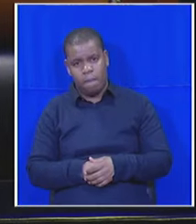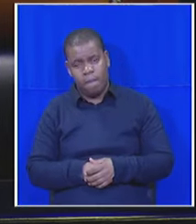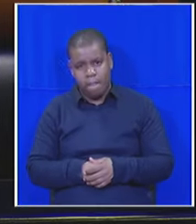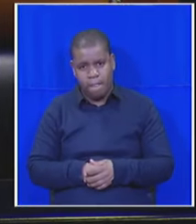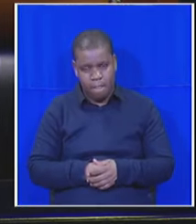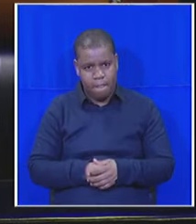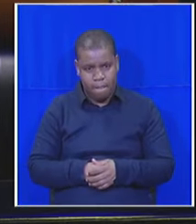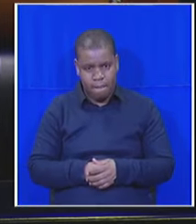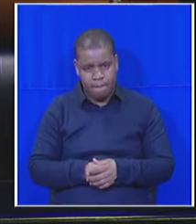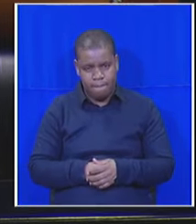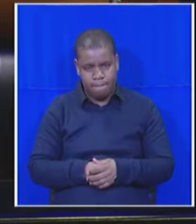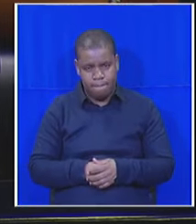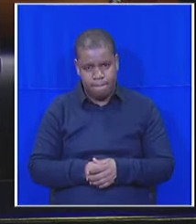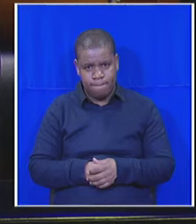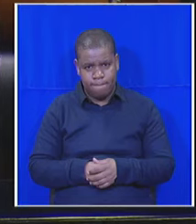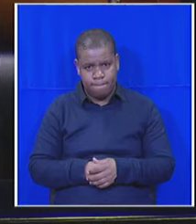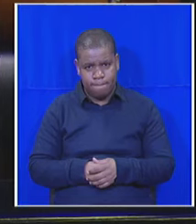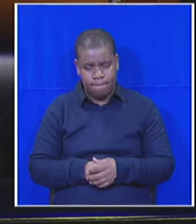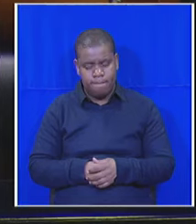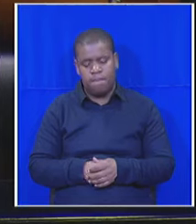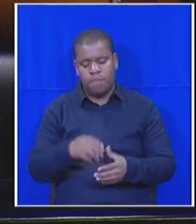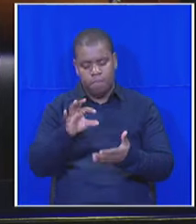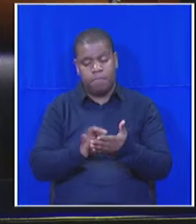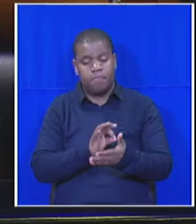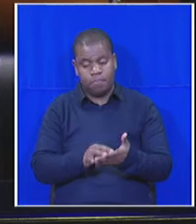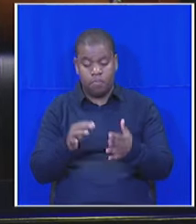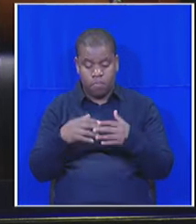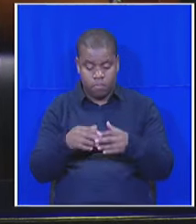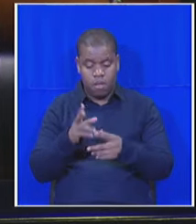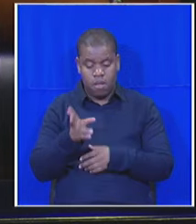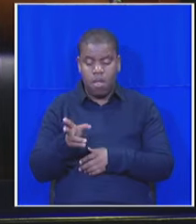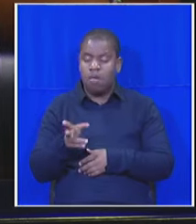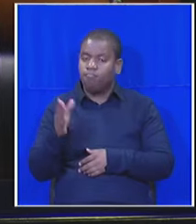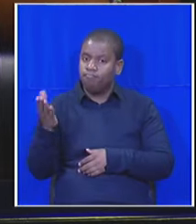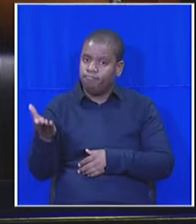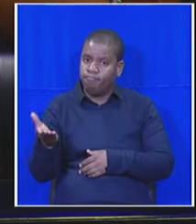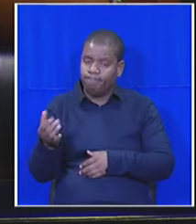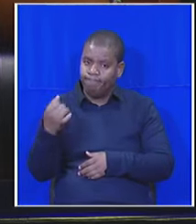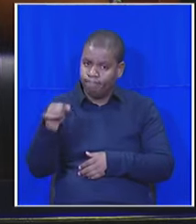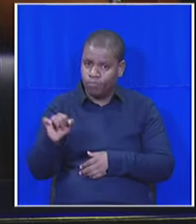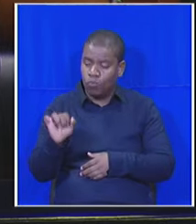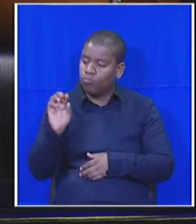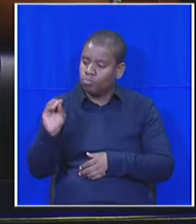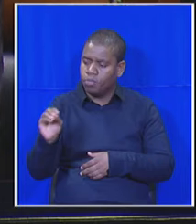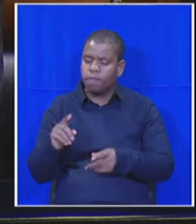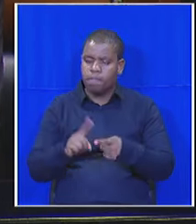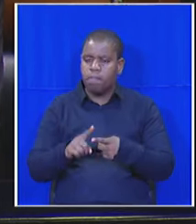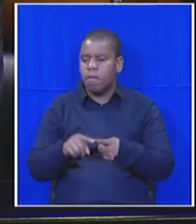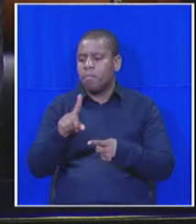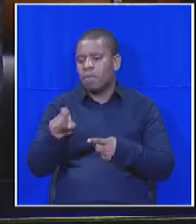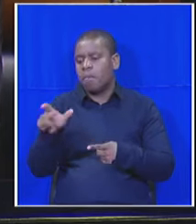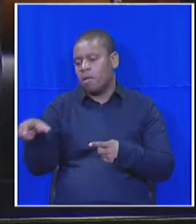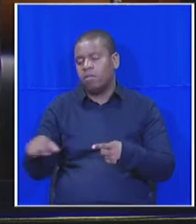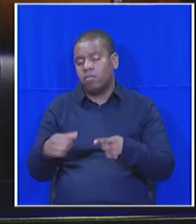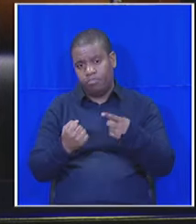Order, honourable members. I put the vote again. Are there any objections? There's an objection. I put the question. Those in